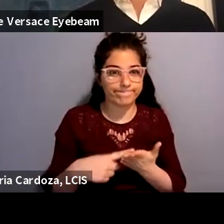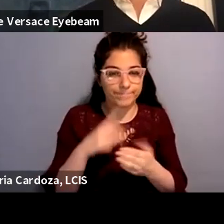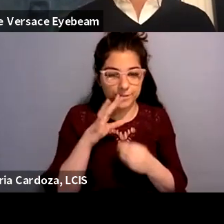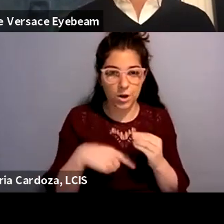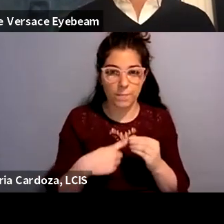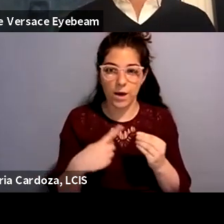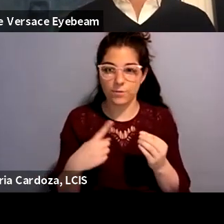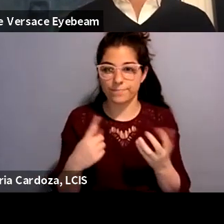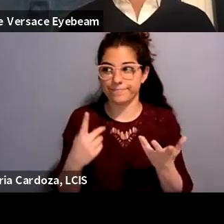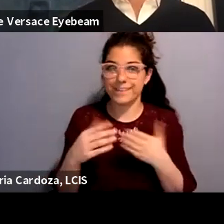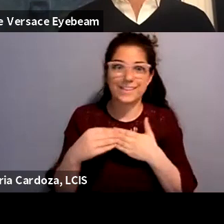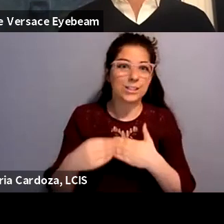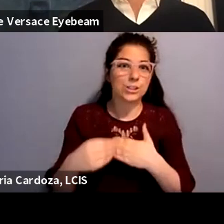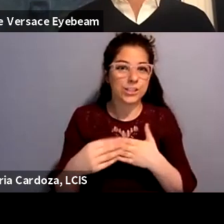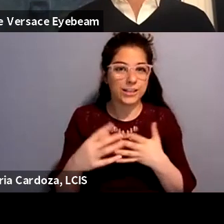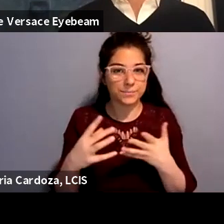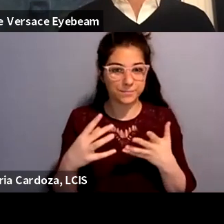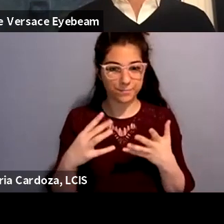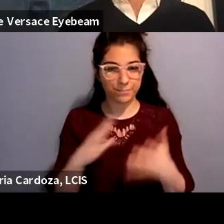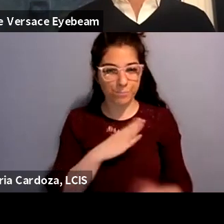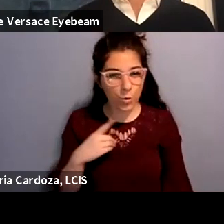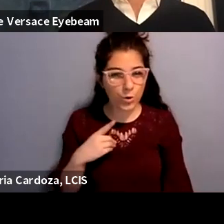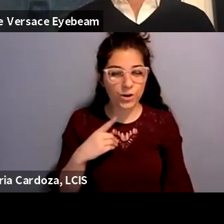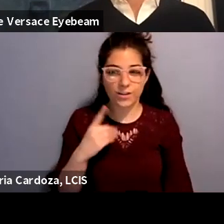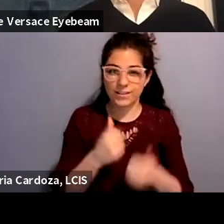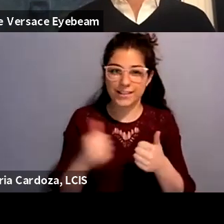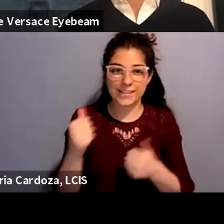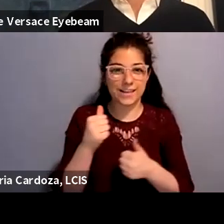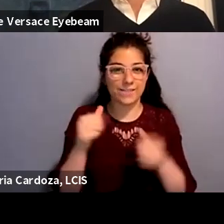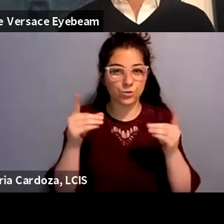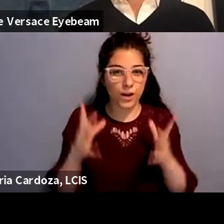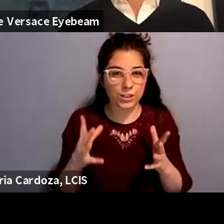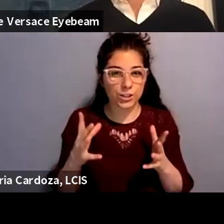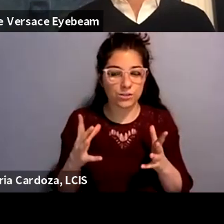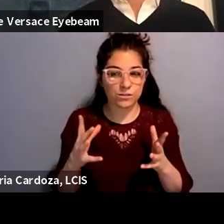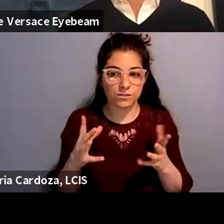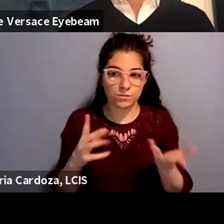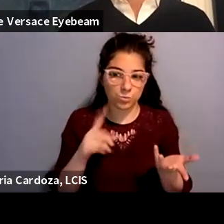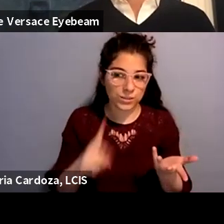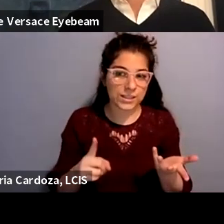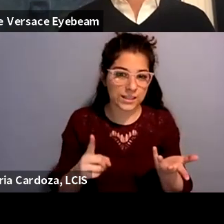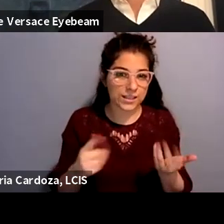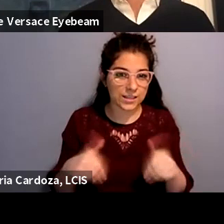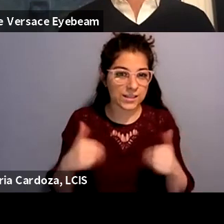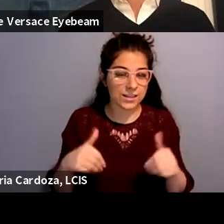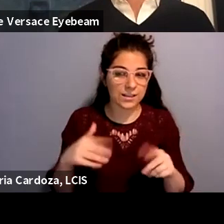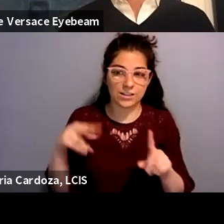you know, leadership in the context of board and executive directors is really, you know, the aspect of our humanity